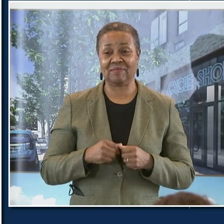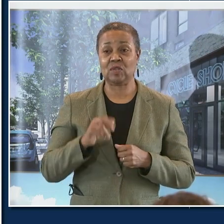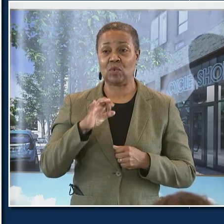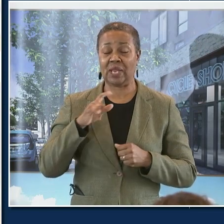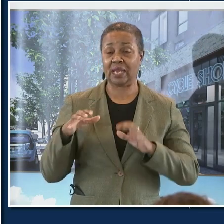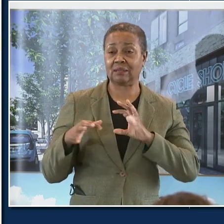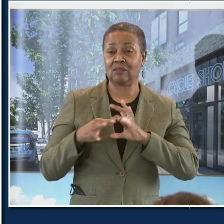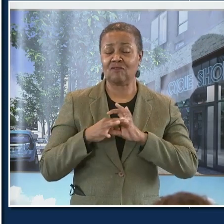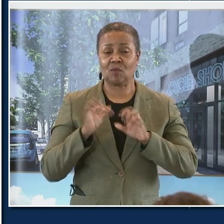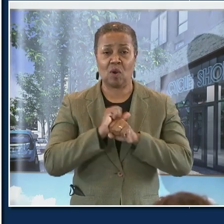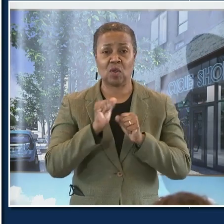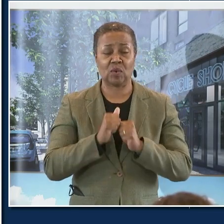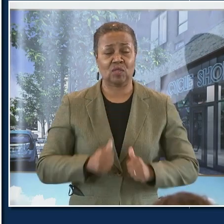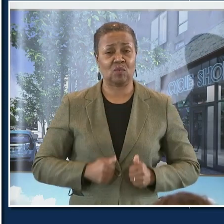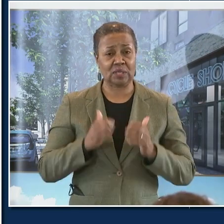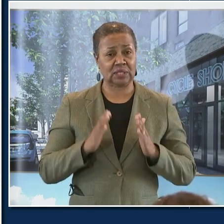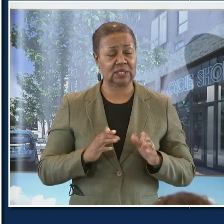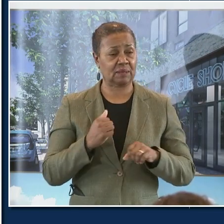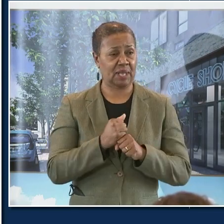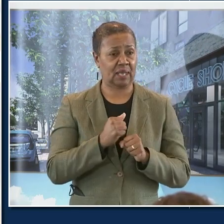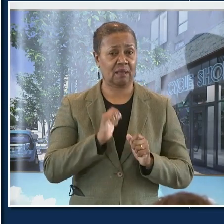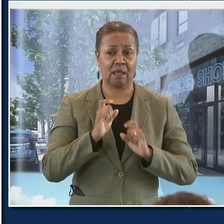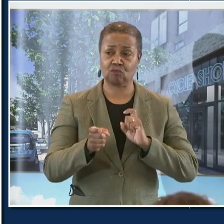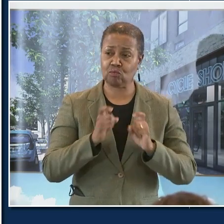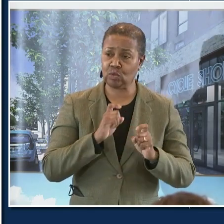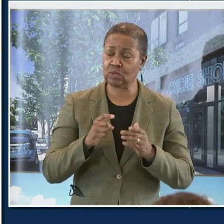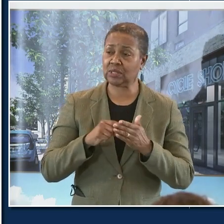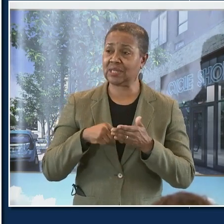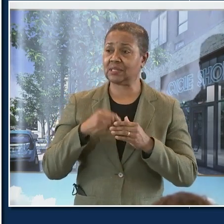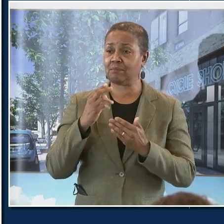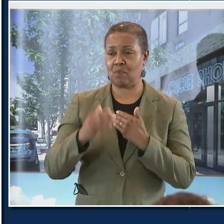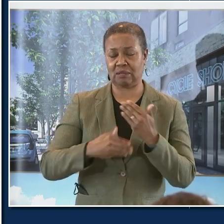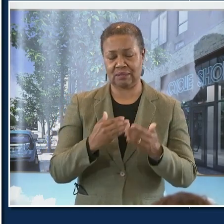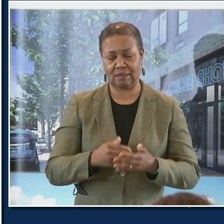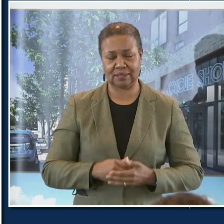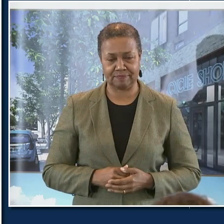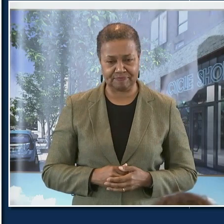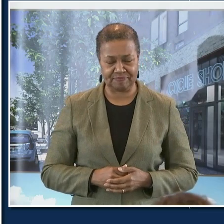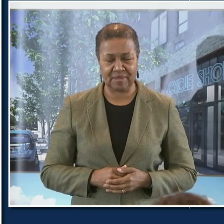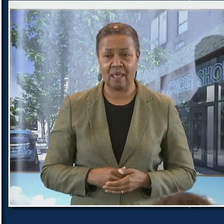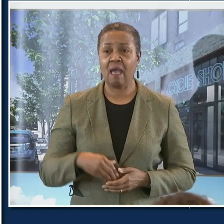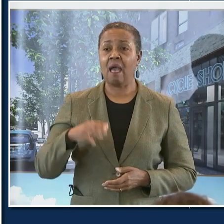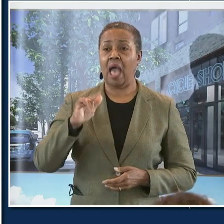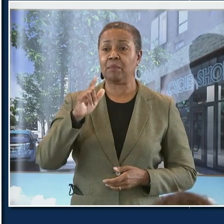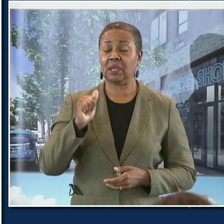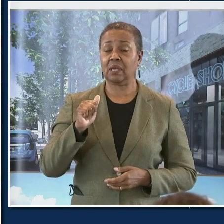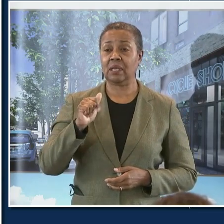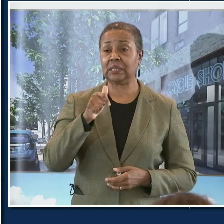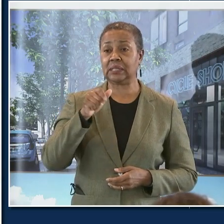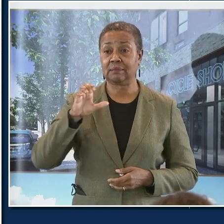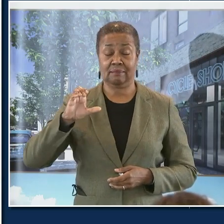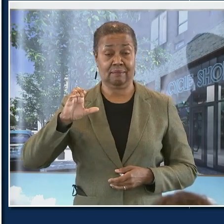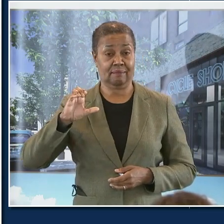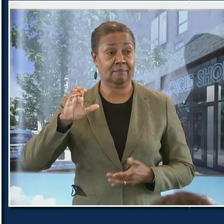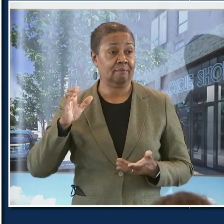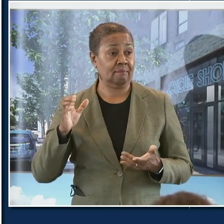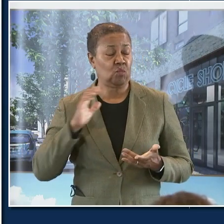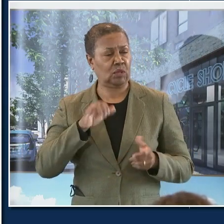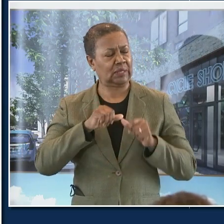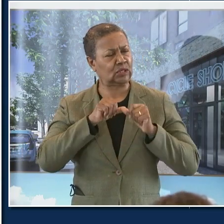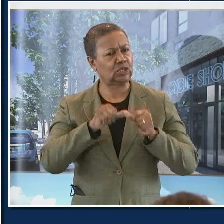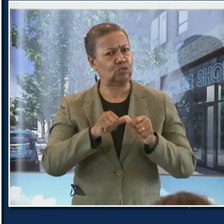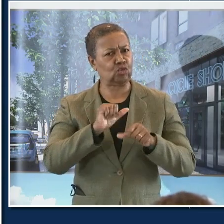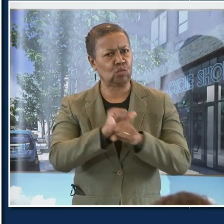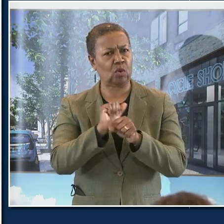Related, for working with the residents and making contributions to this process. The ABLA Local Advisory Council will continue